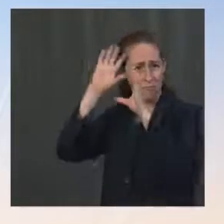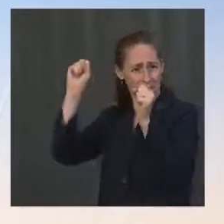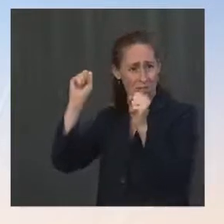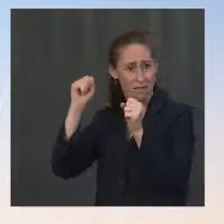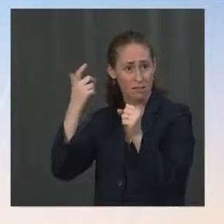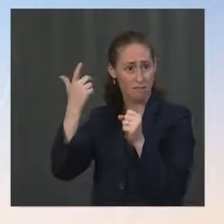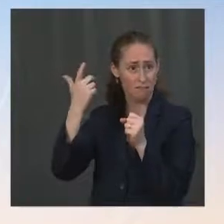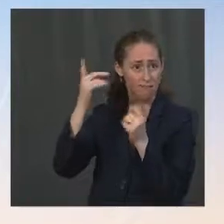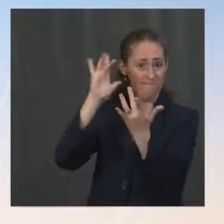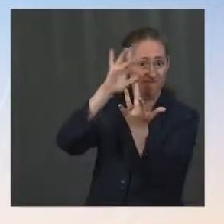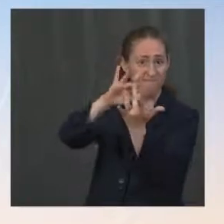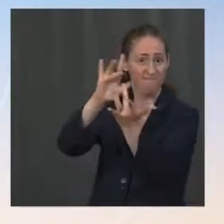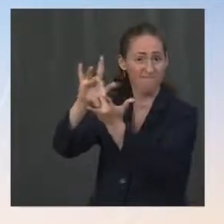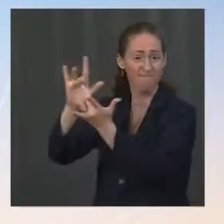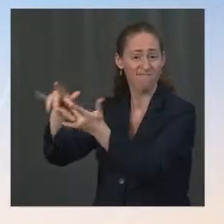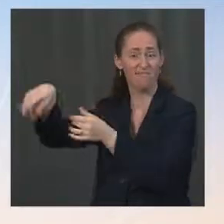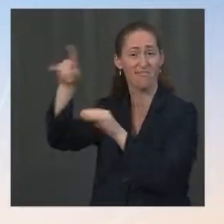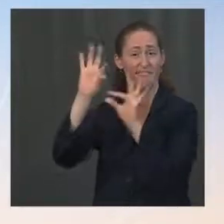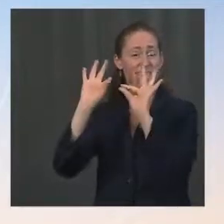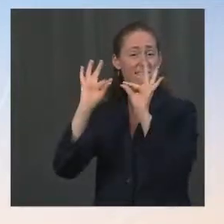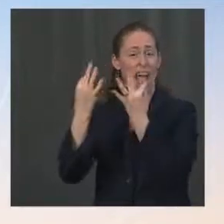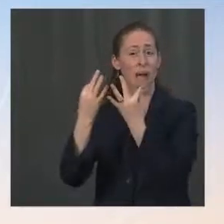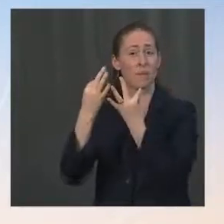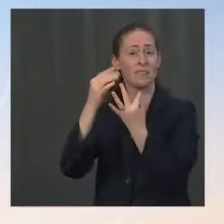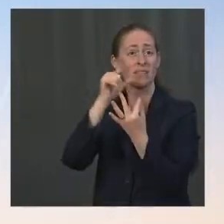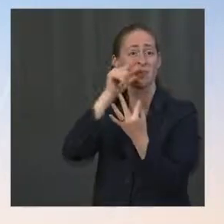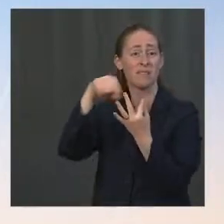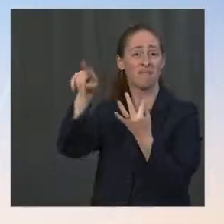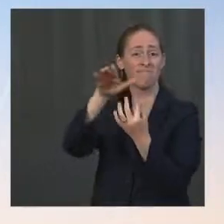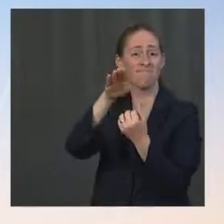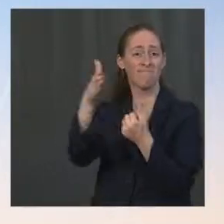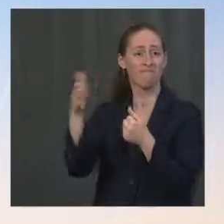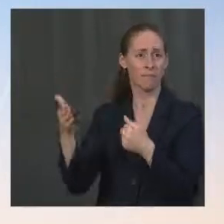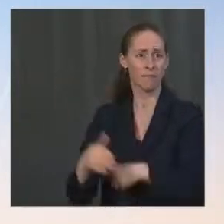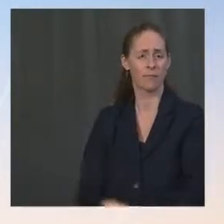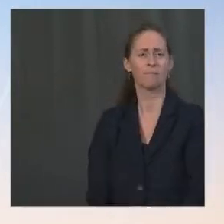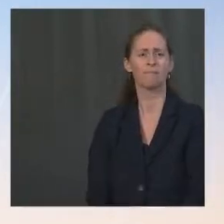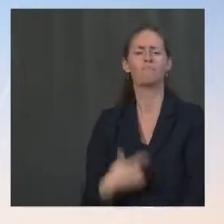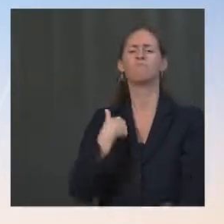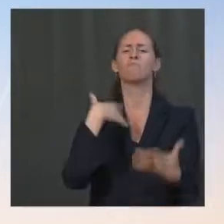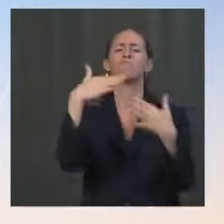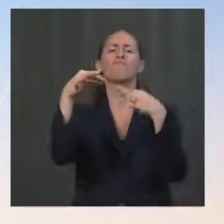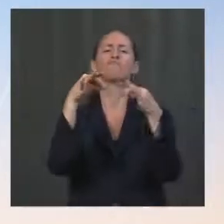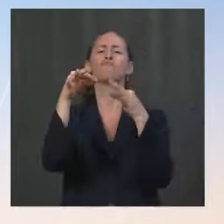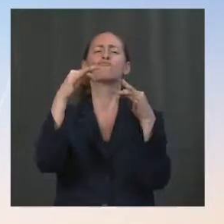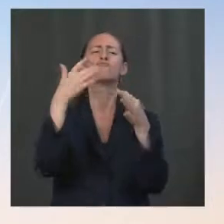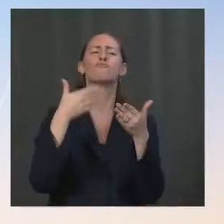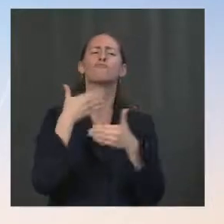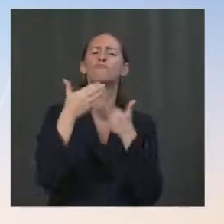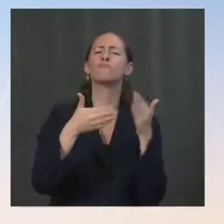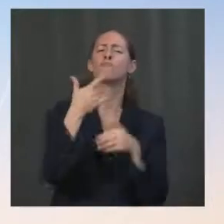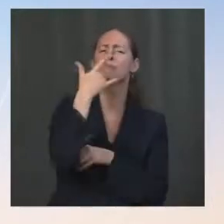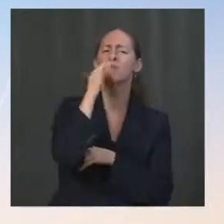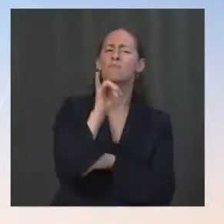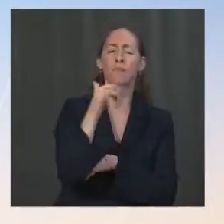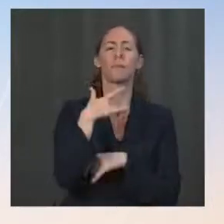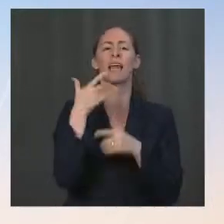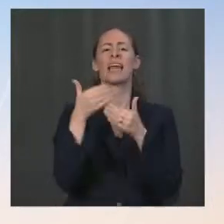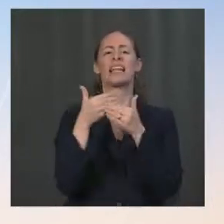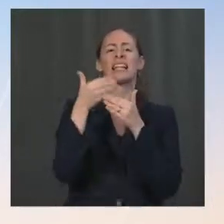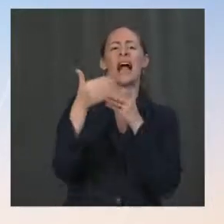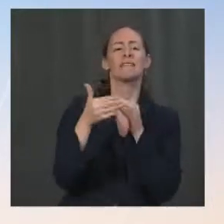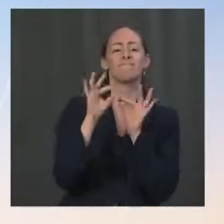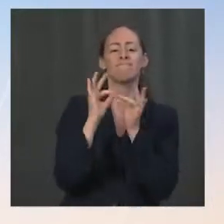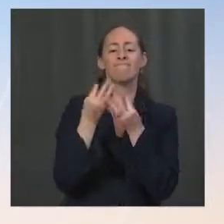fallen service members? Yeah, so how this process works is the next of kin notifications would, of course, happen by the Department